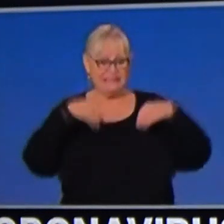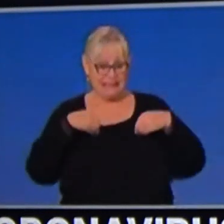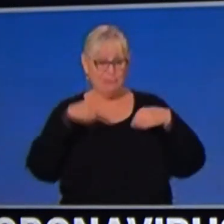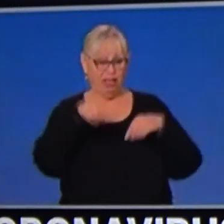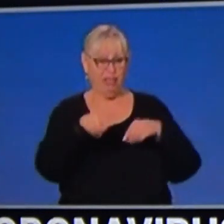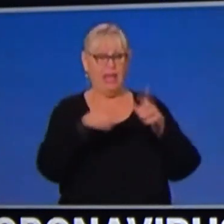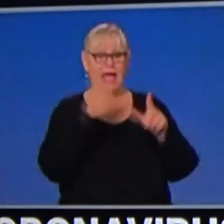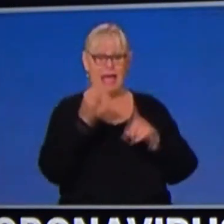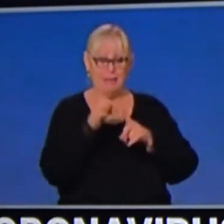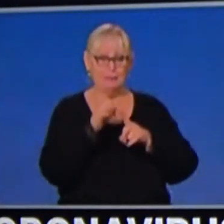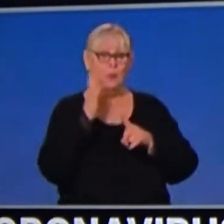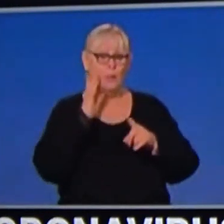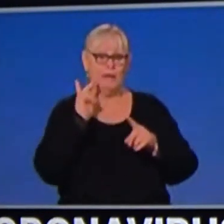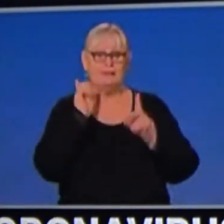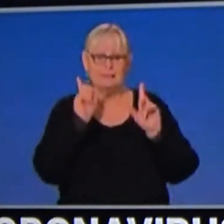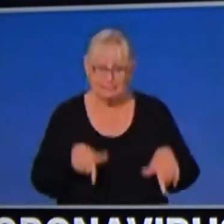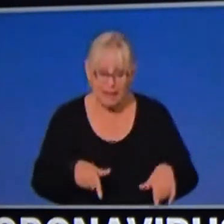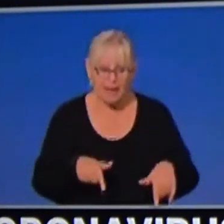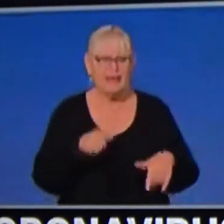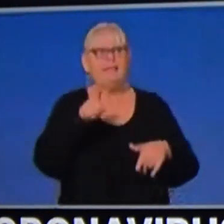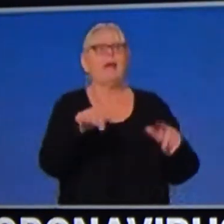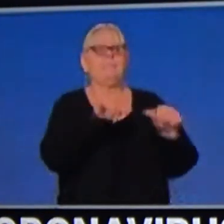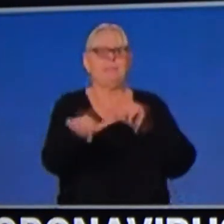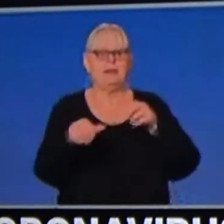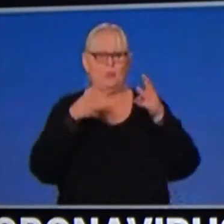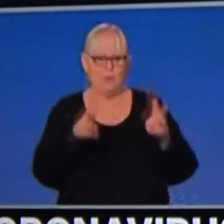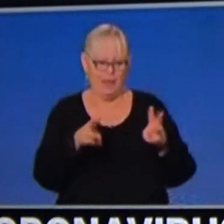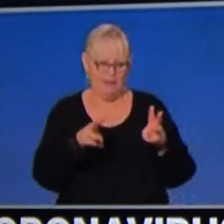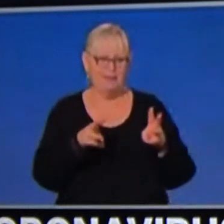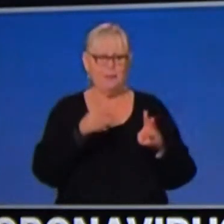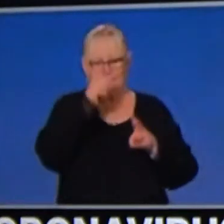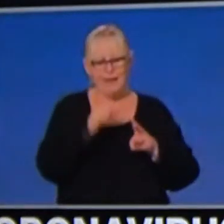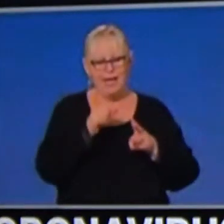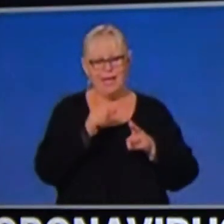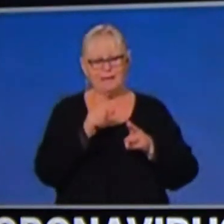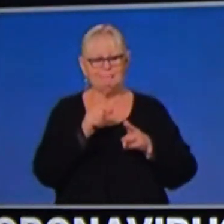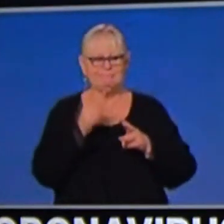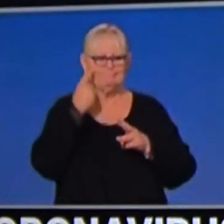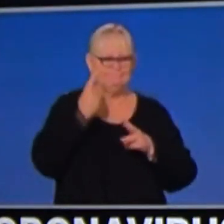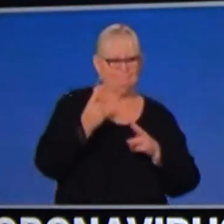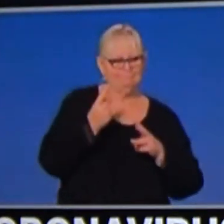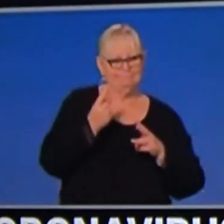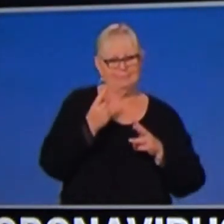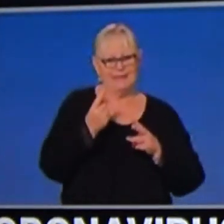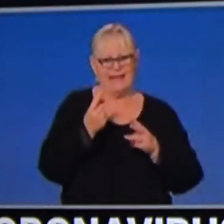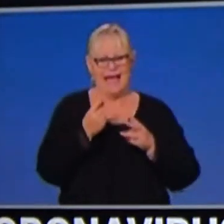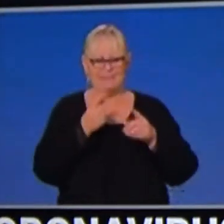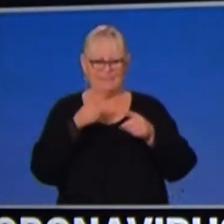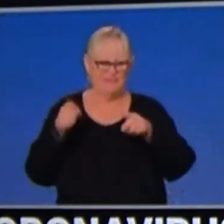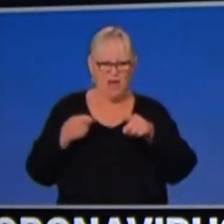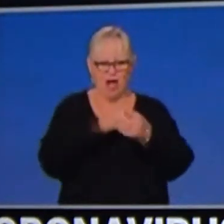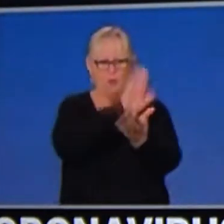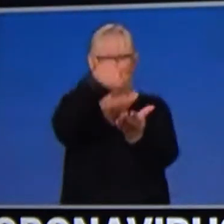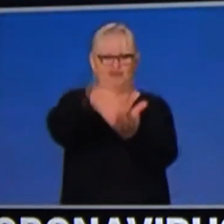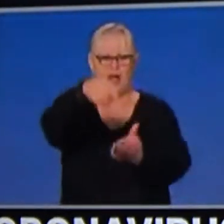a position to launch it, the better the tool we have, the more able we are to be able to get down that road back.